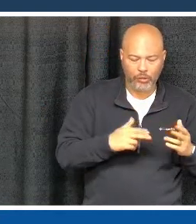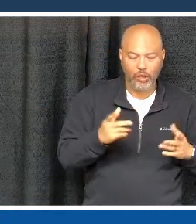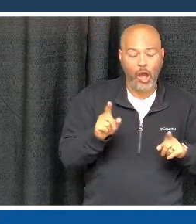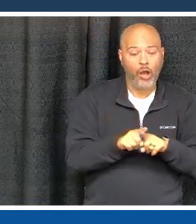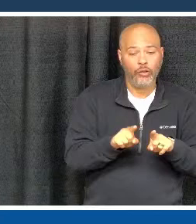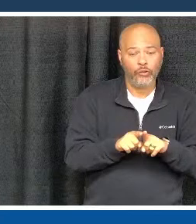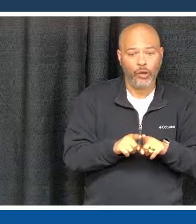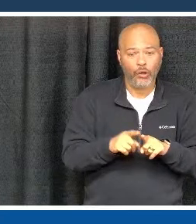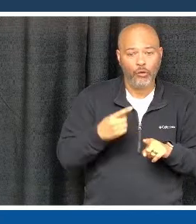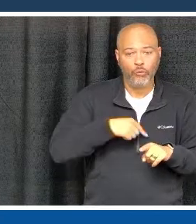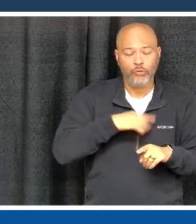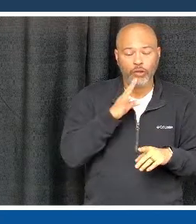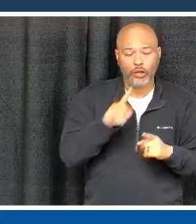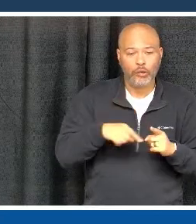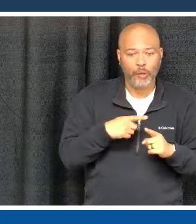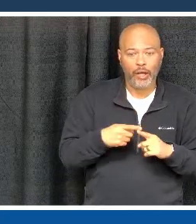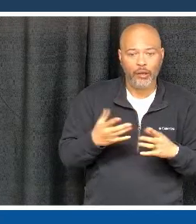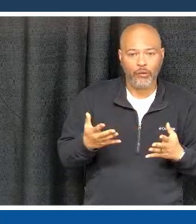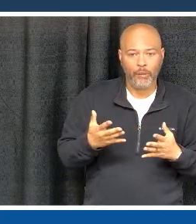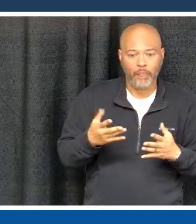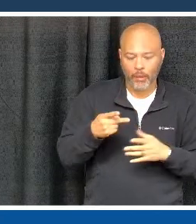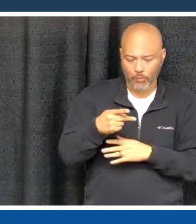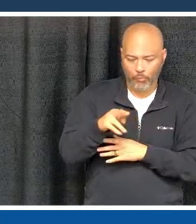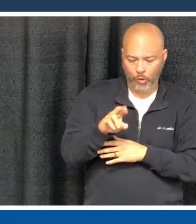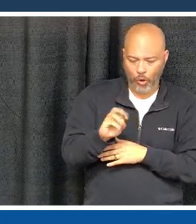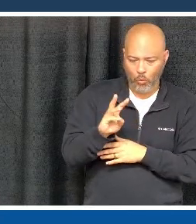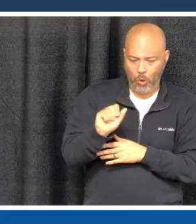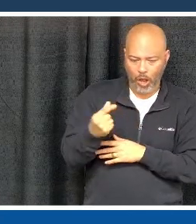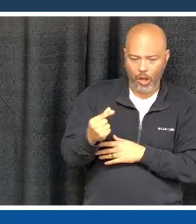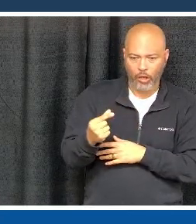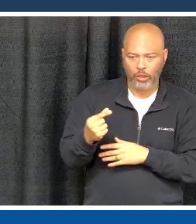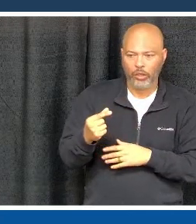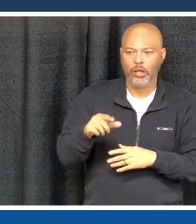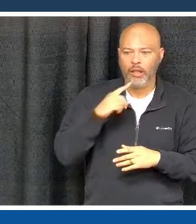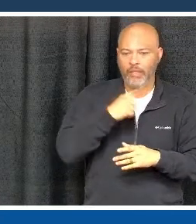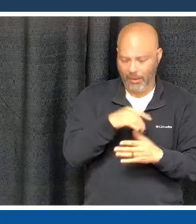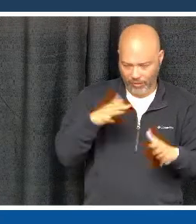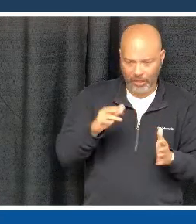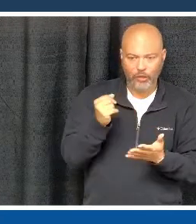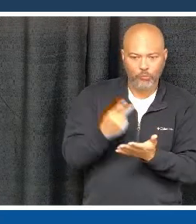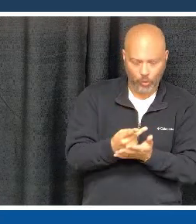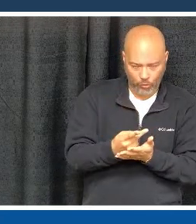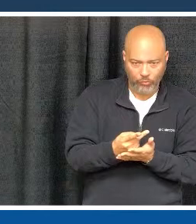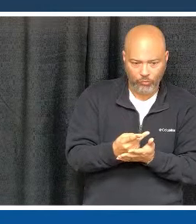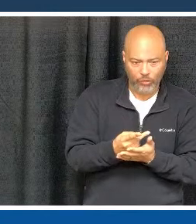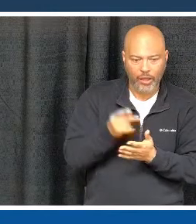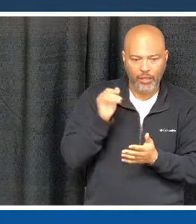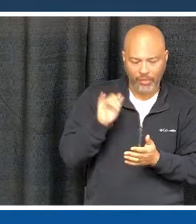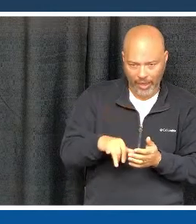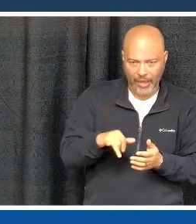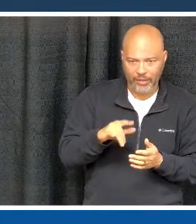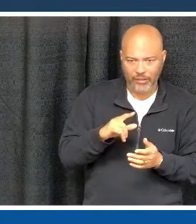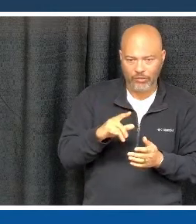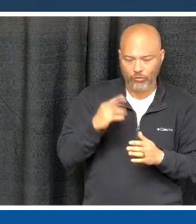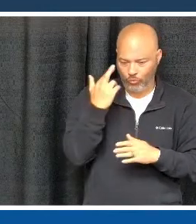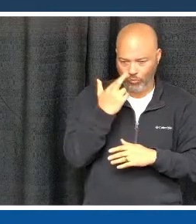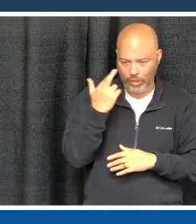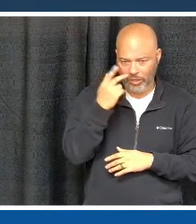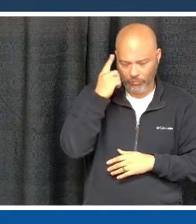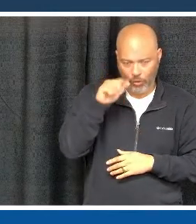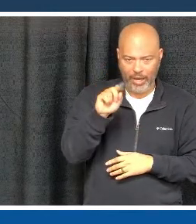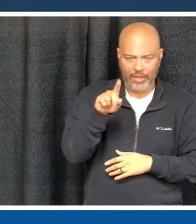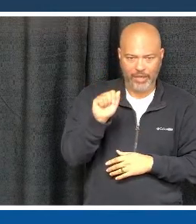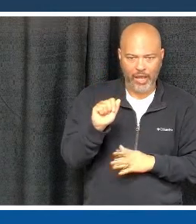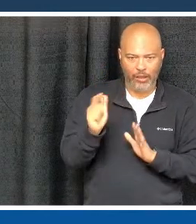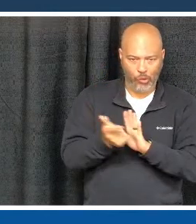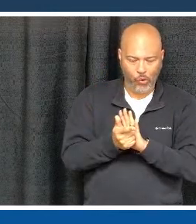Also, I've talked about ProWalk. ProWalk has been approved, as I said. That is the basis for the